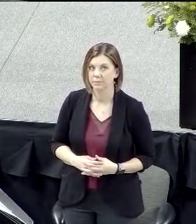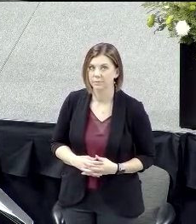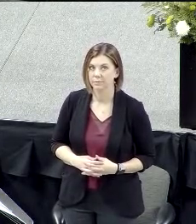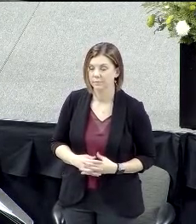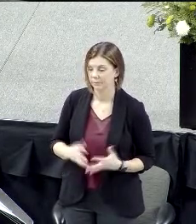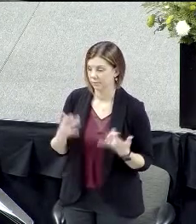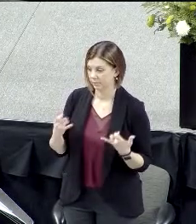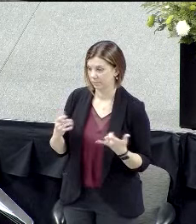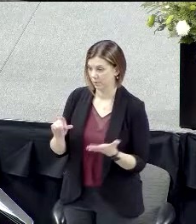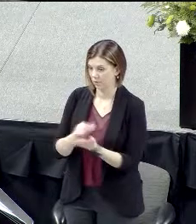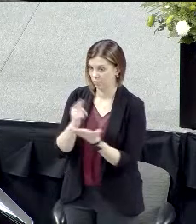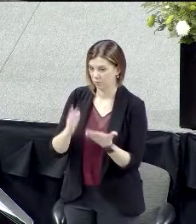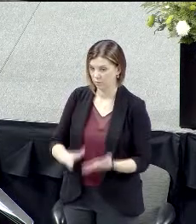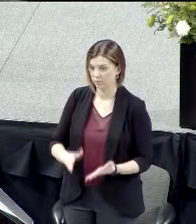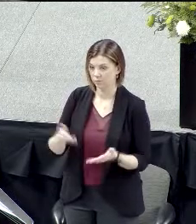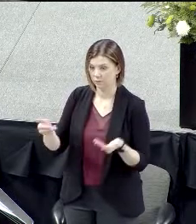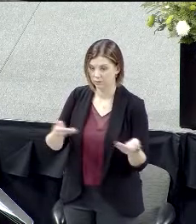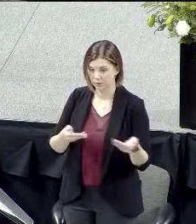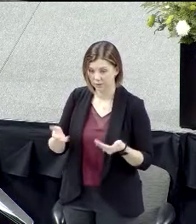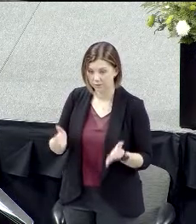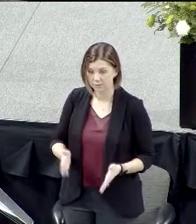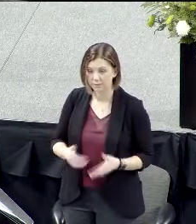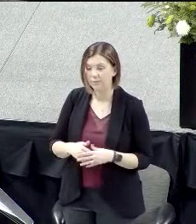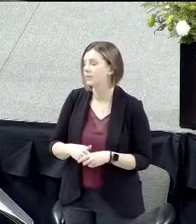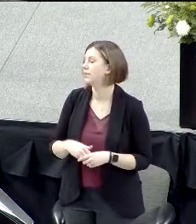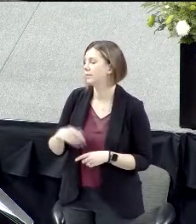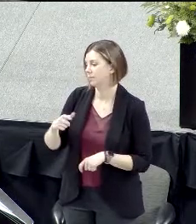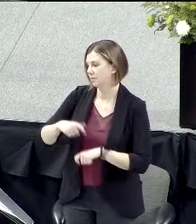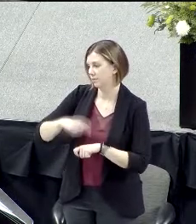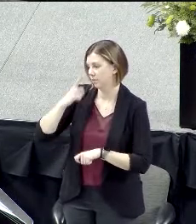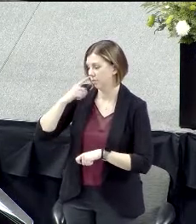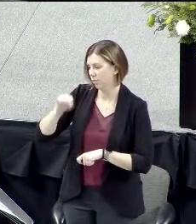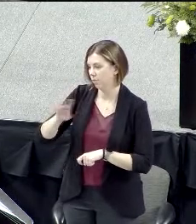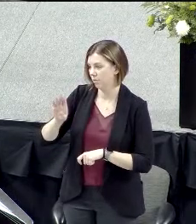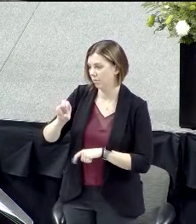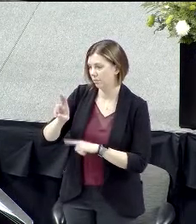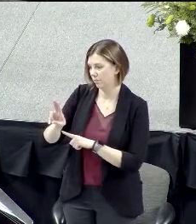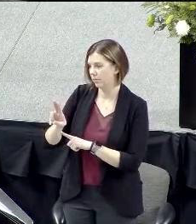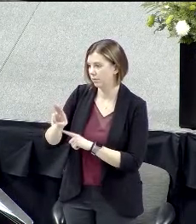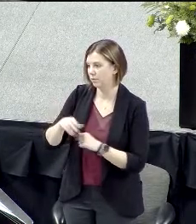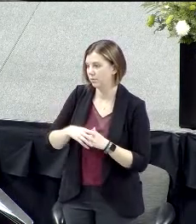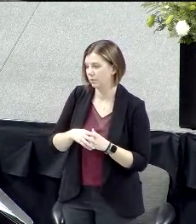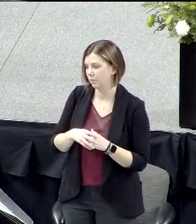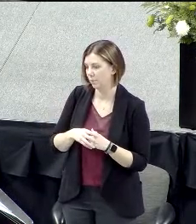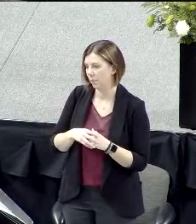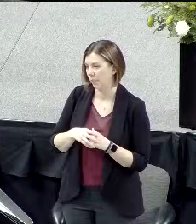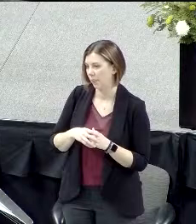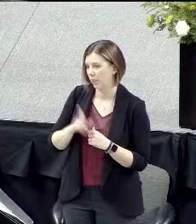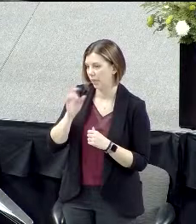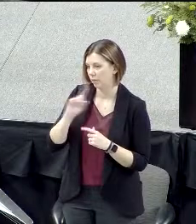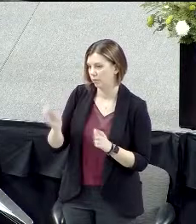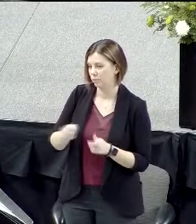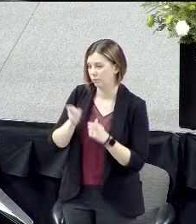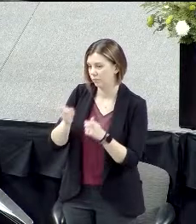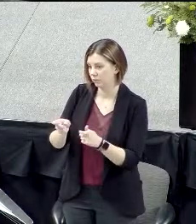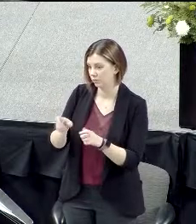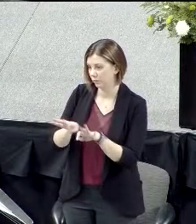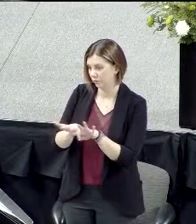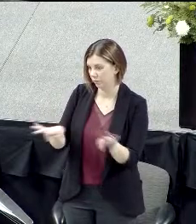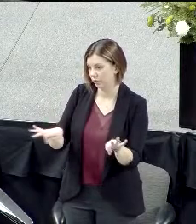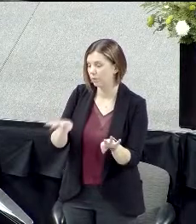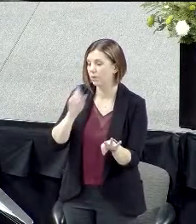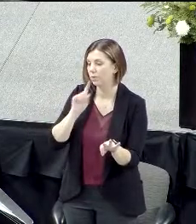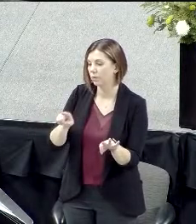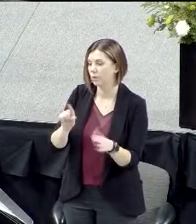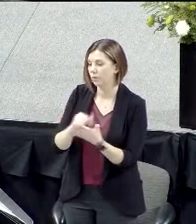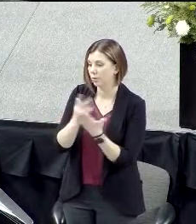And now, graduates and guests, it is time for Bemidji State University to confer degrees upon